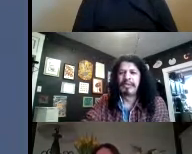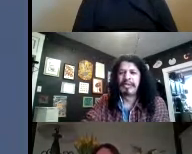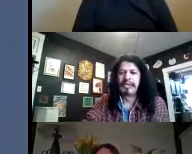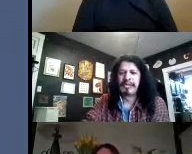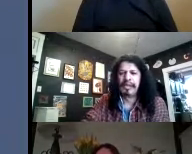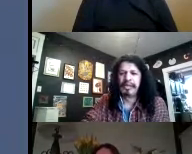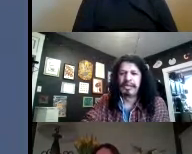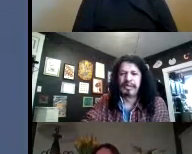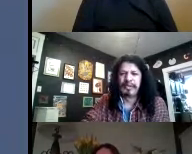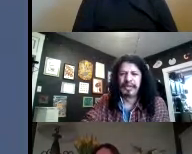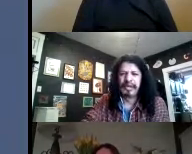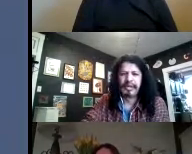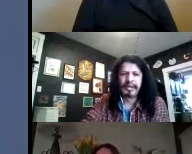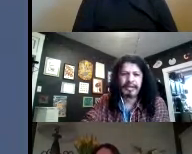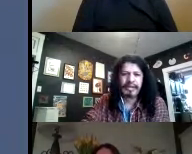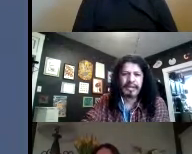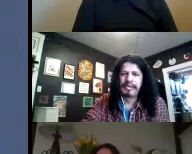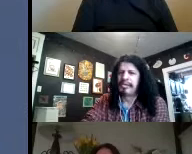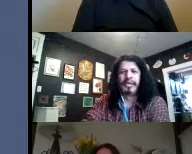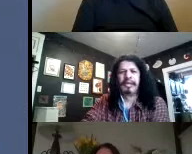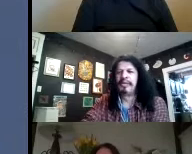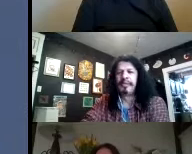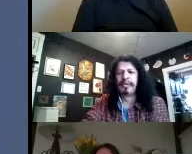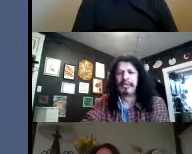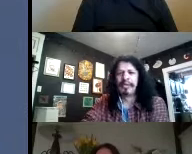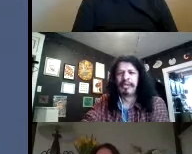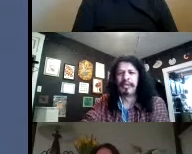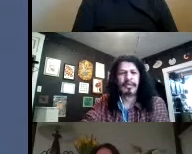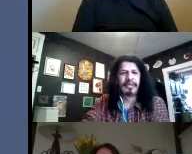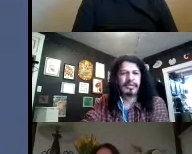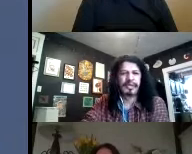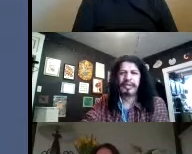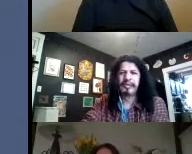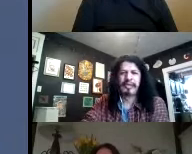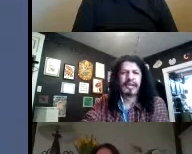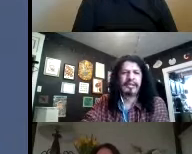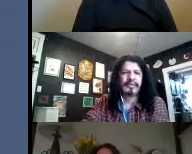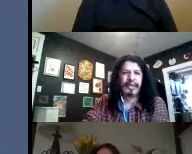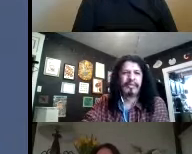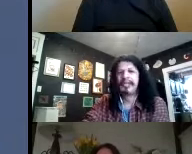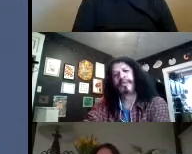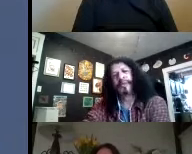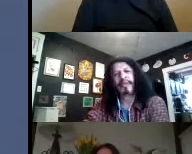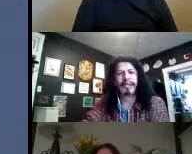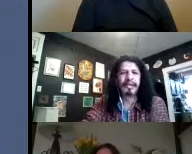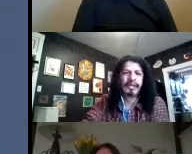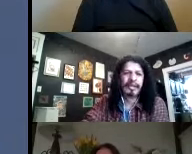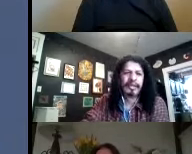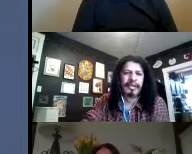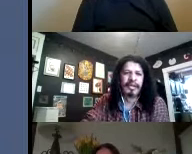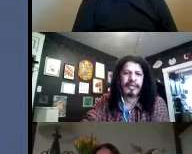people joining. So thank you so much for that. Just again, whoever just joined, just really quick reminder, please remain